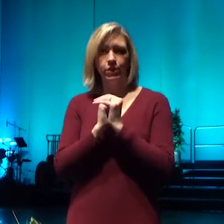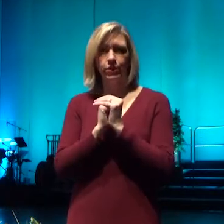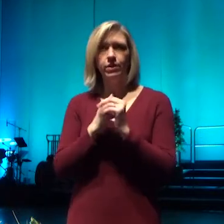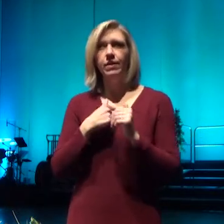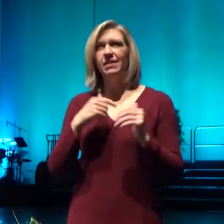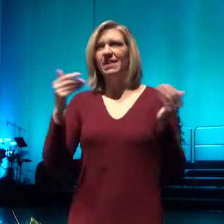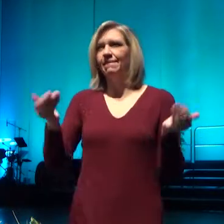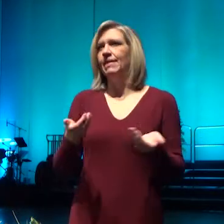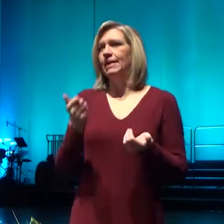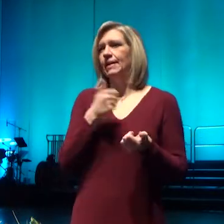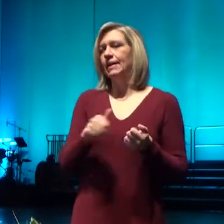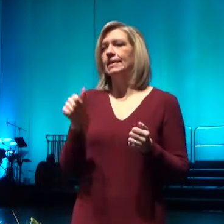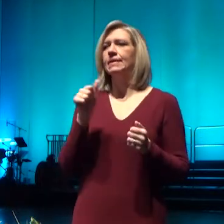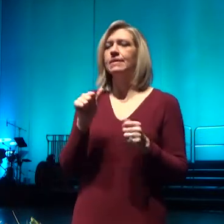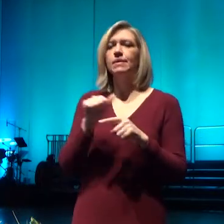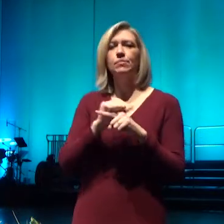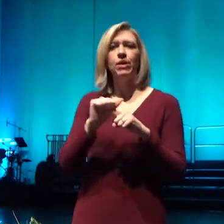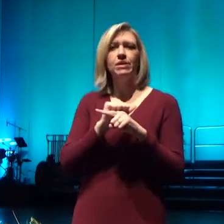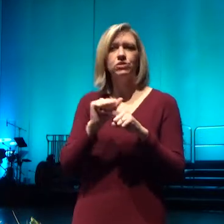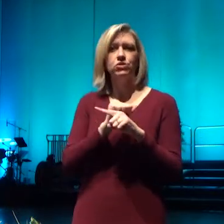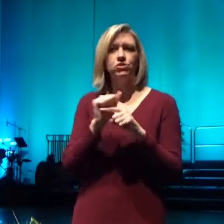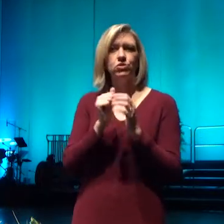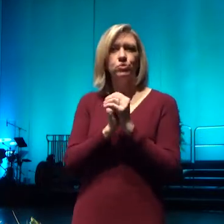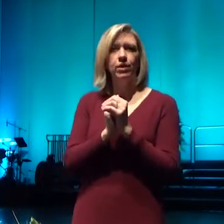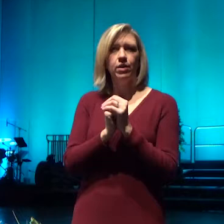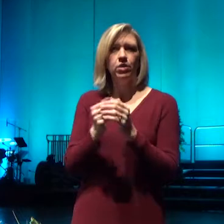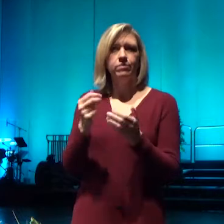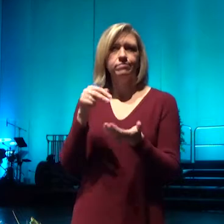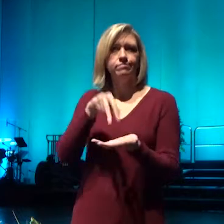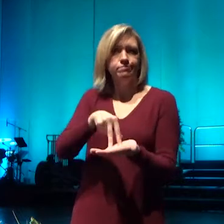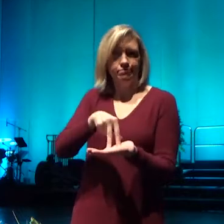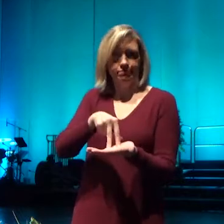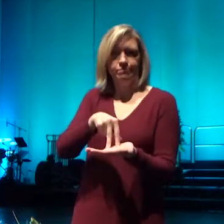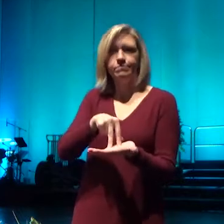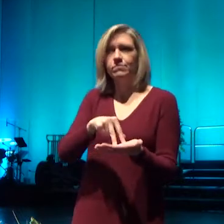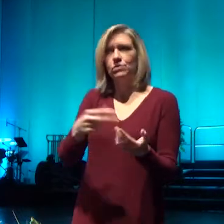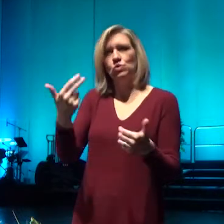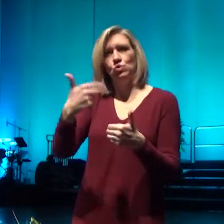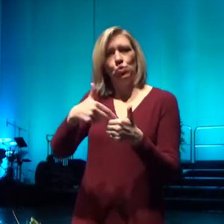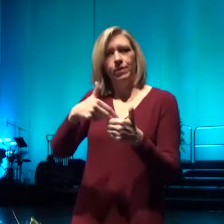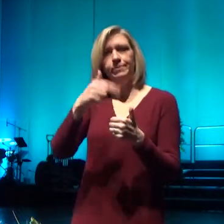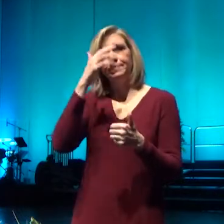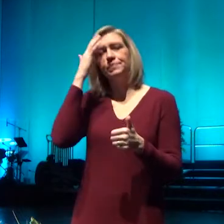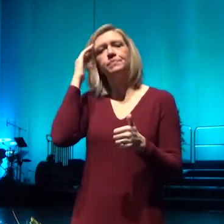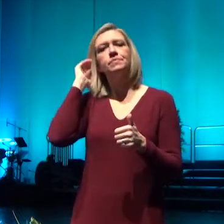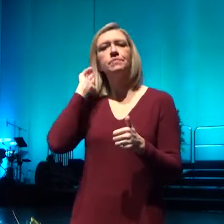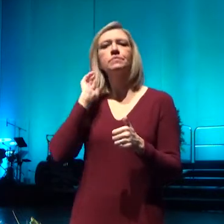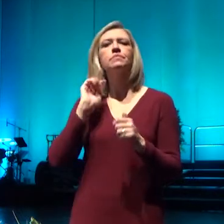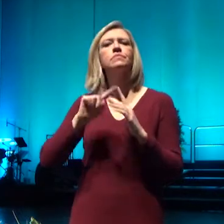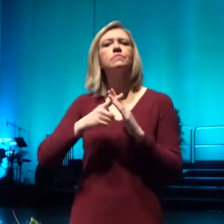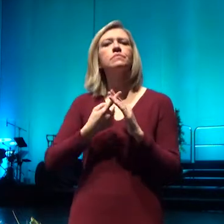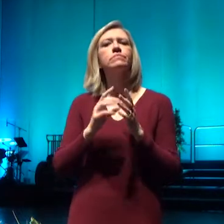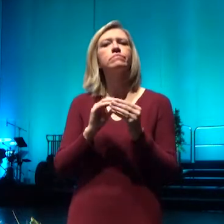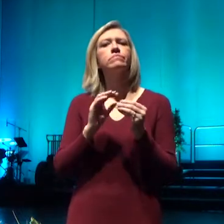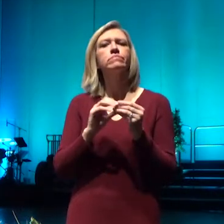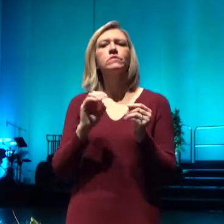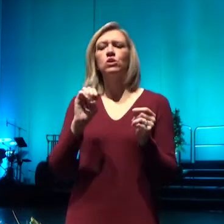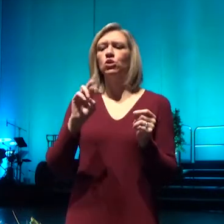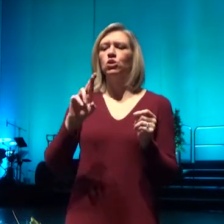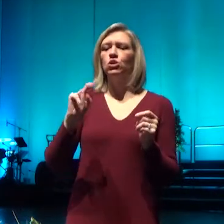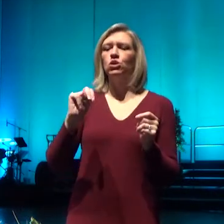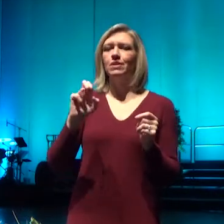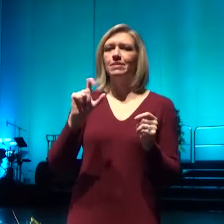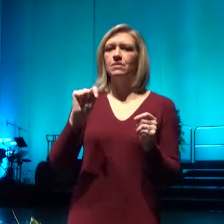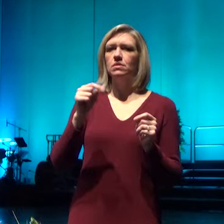invite any of our practitioner prayer partners who'd like to stand to join me in this prayer. And I just begin by sharing some words from Ernest Holmes